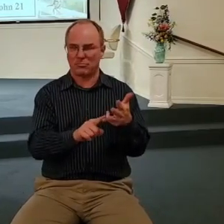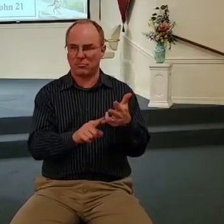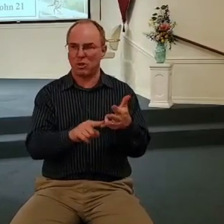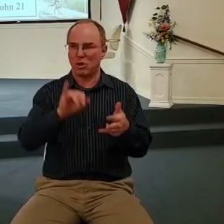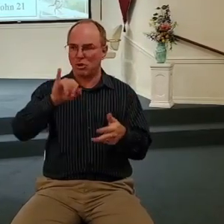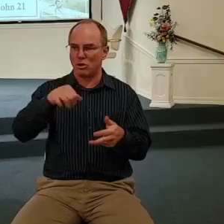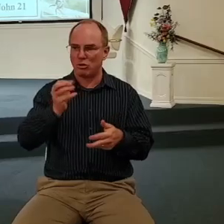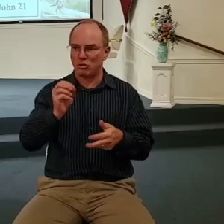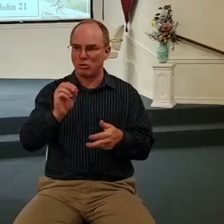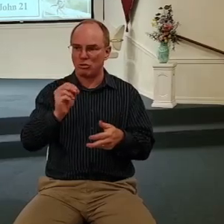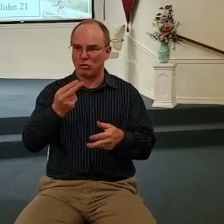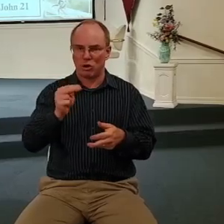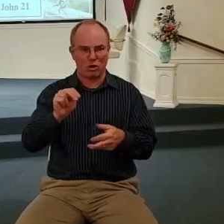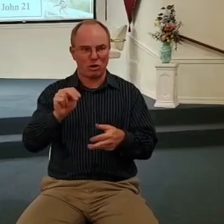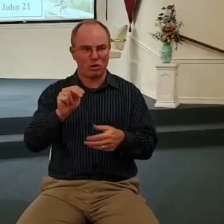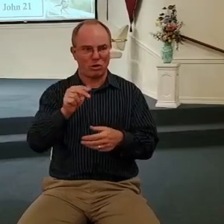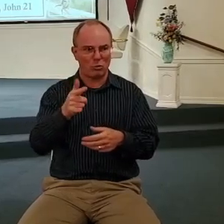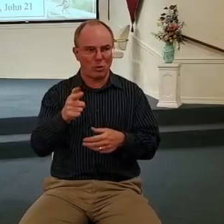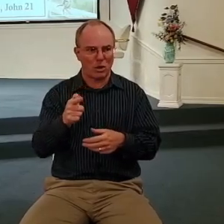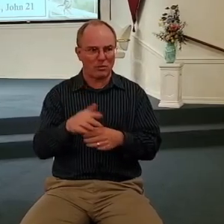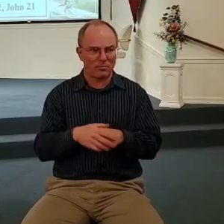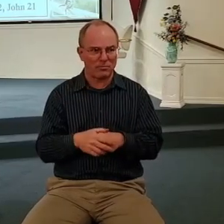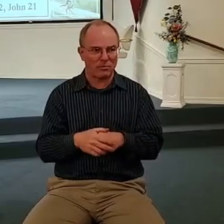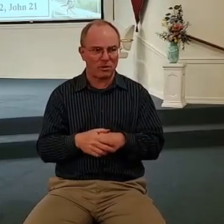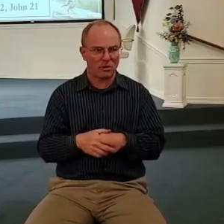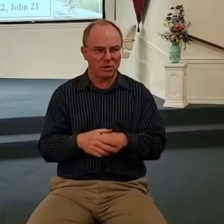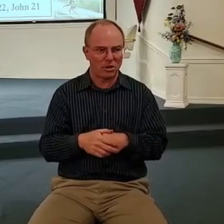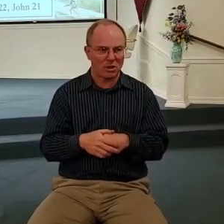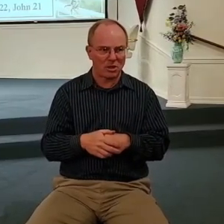welcome. Give you a little paraphrase.